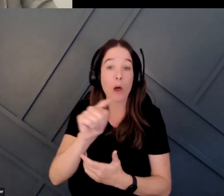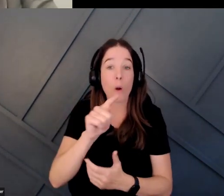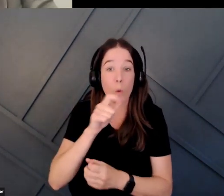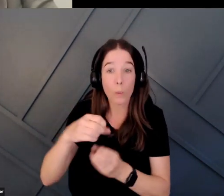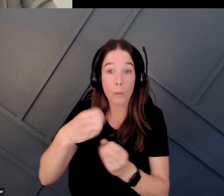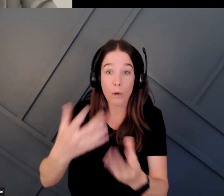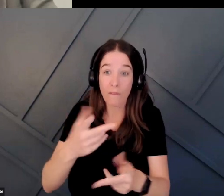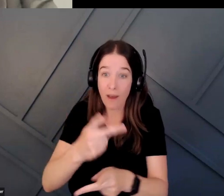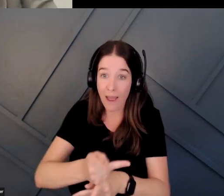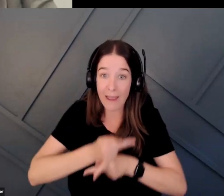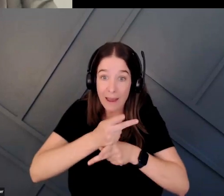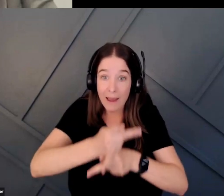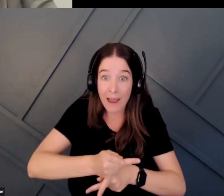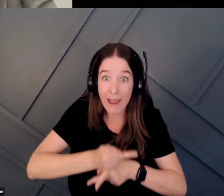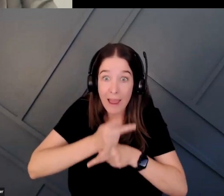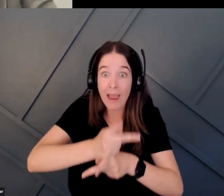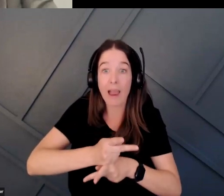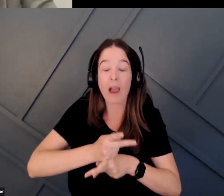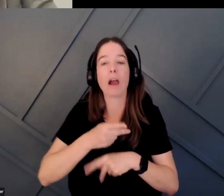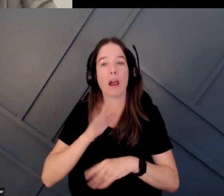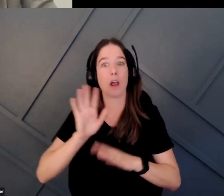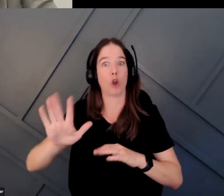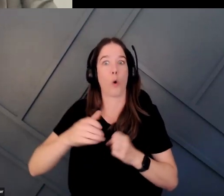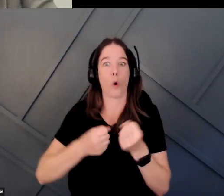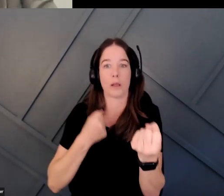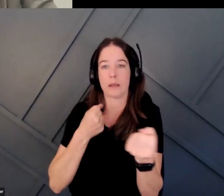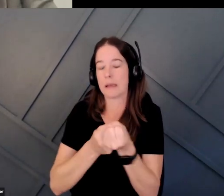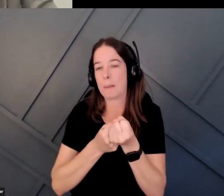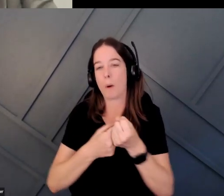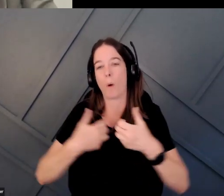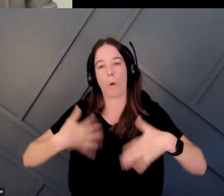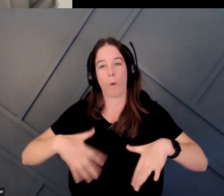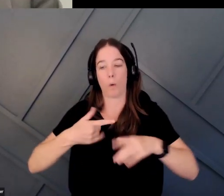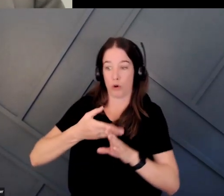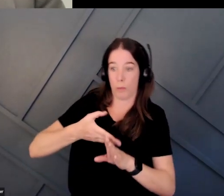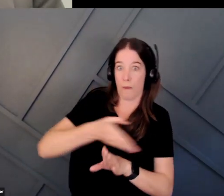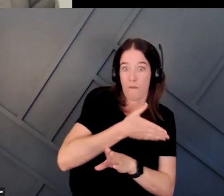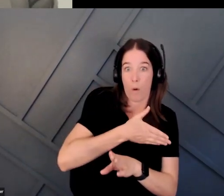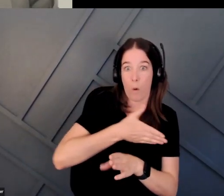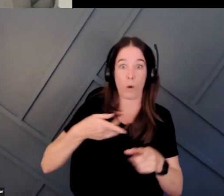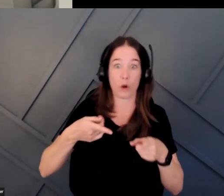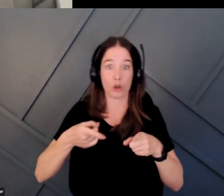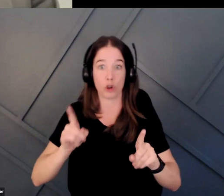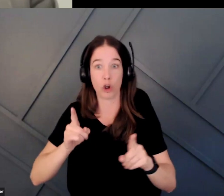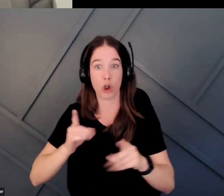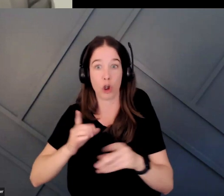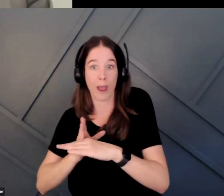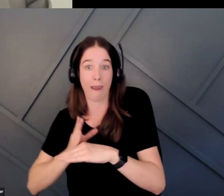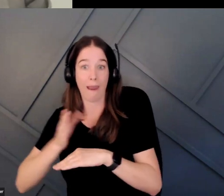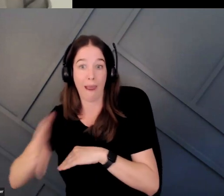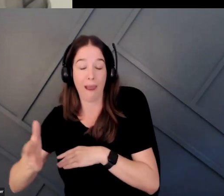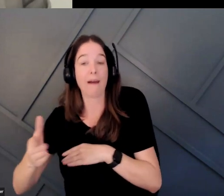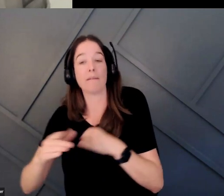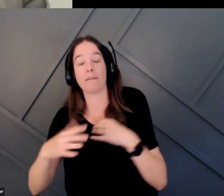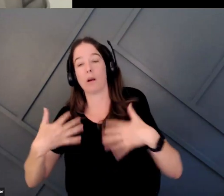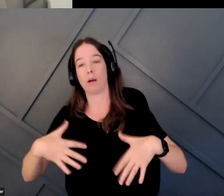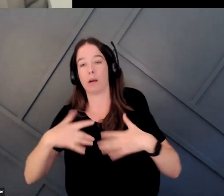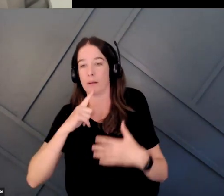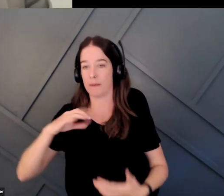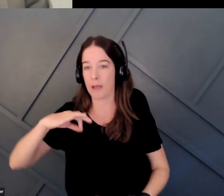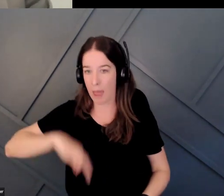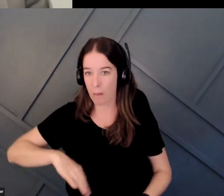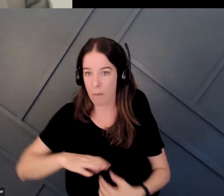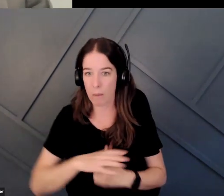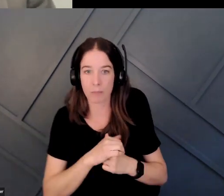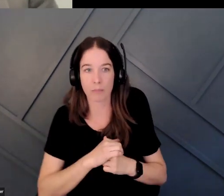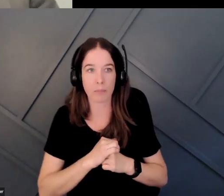provide in advance of and during periods of extreme heat. Recently, the White House and the Centers for Disease Control